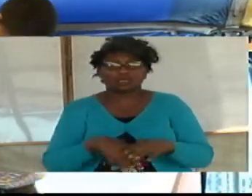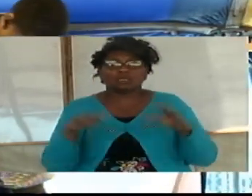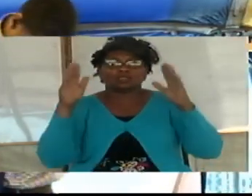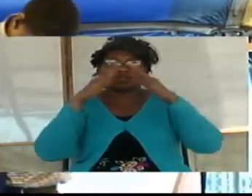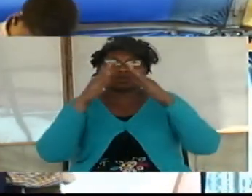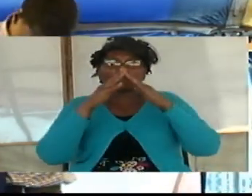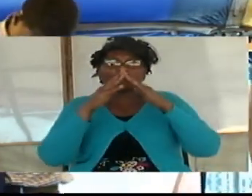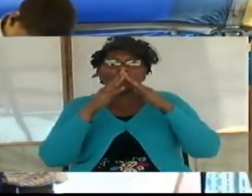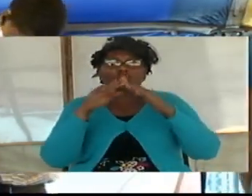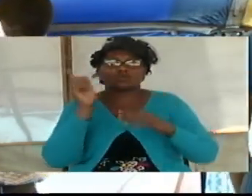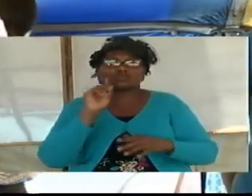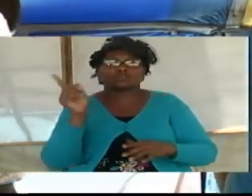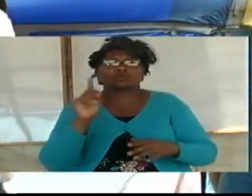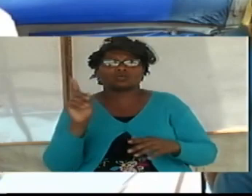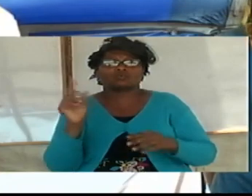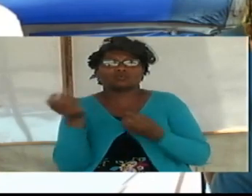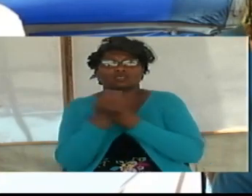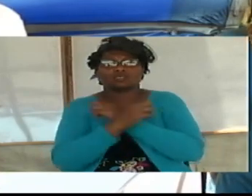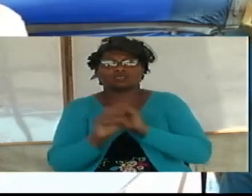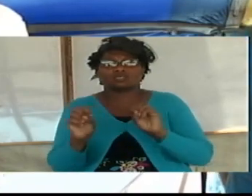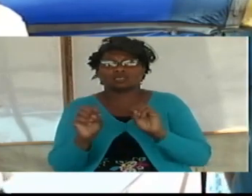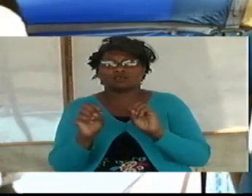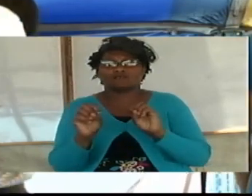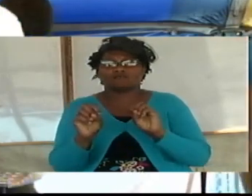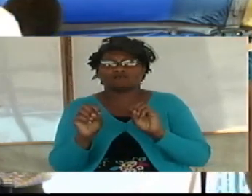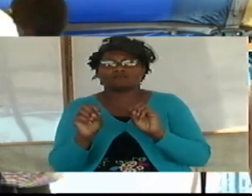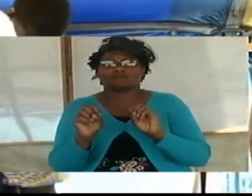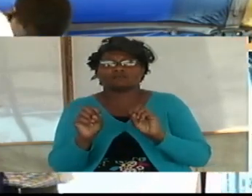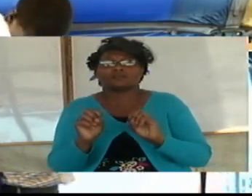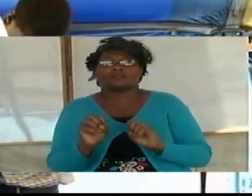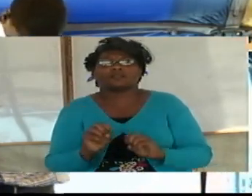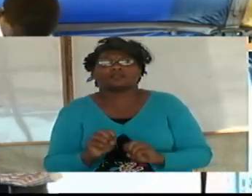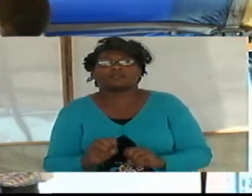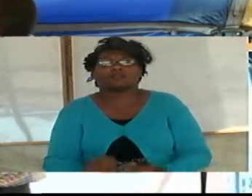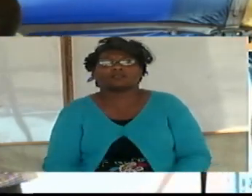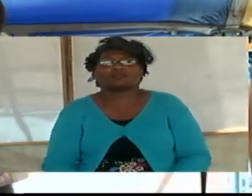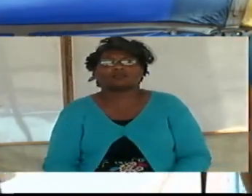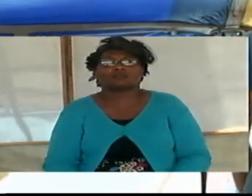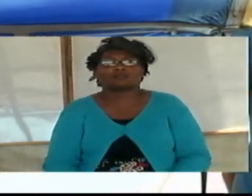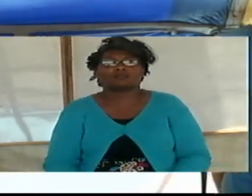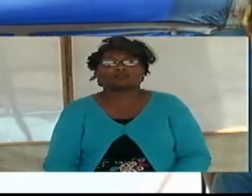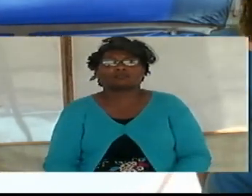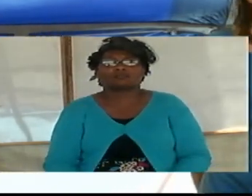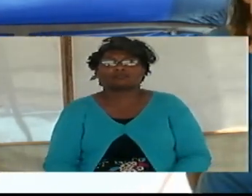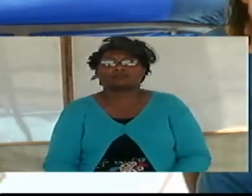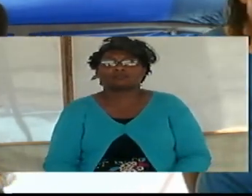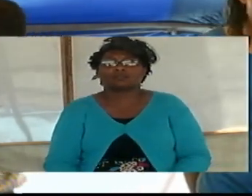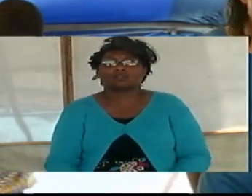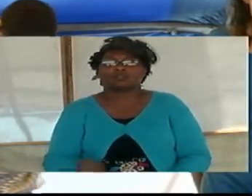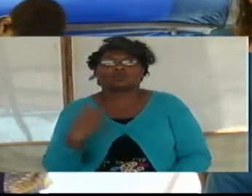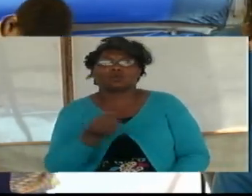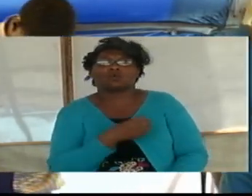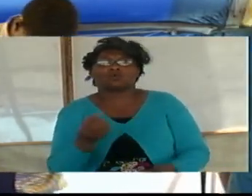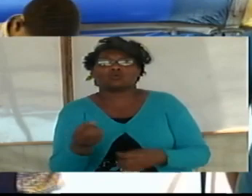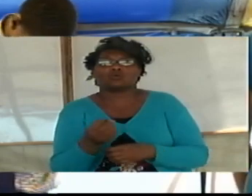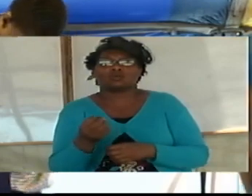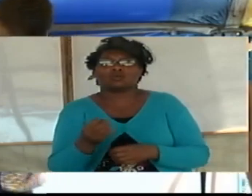For the world is in a crisis, and the only safe place is in Christ Jesus, O Lord.